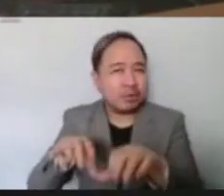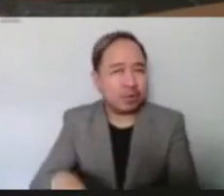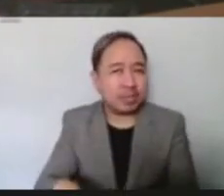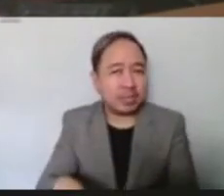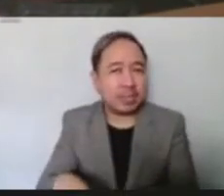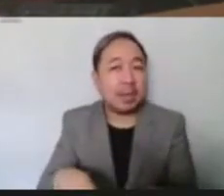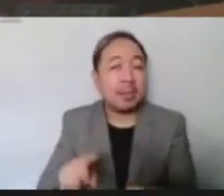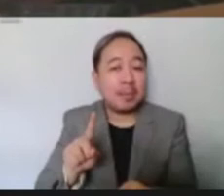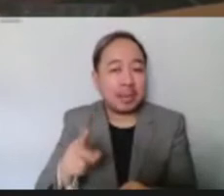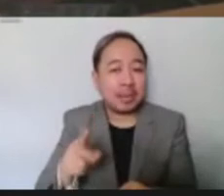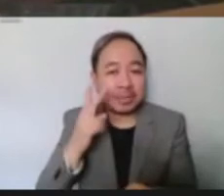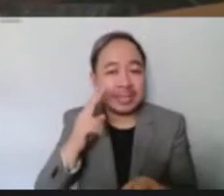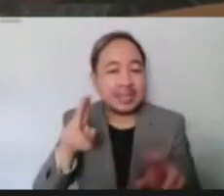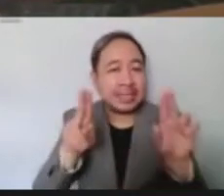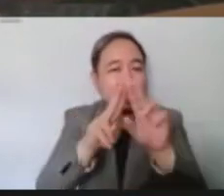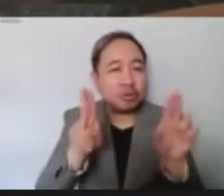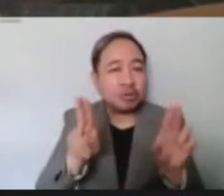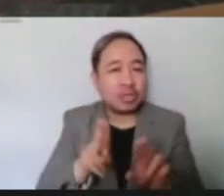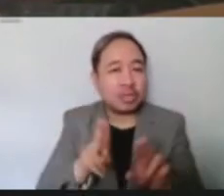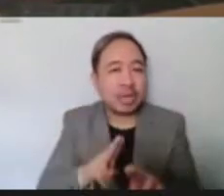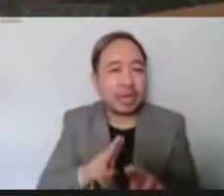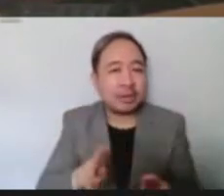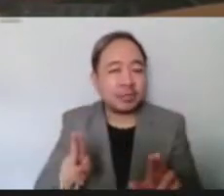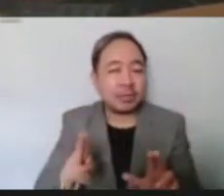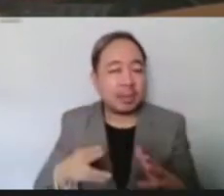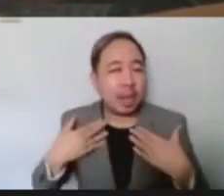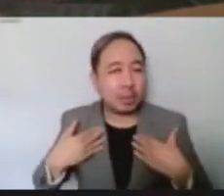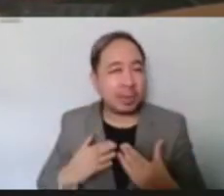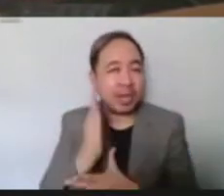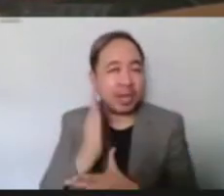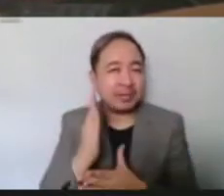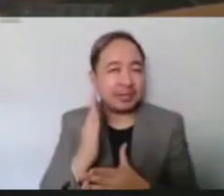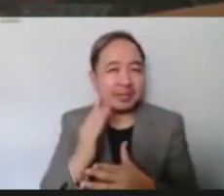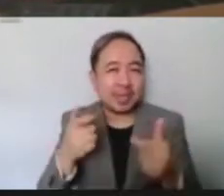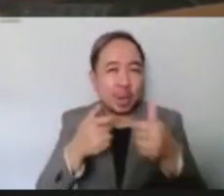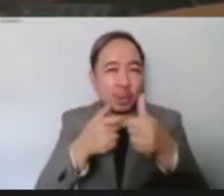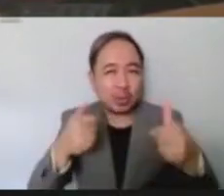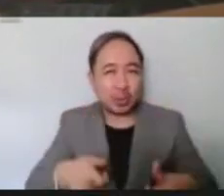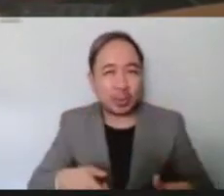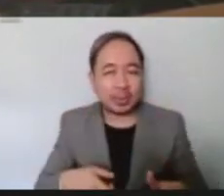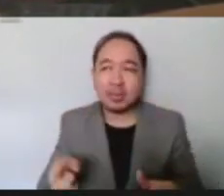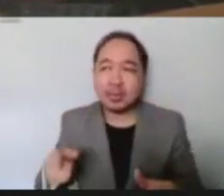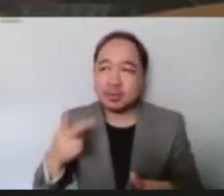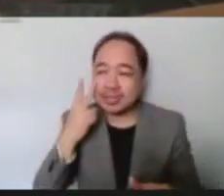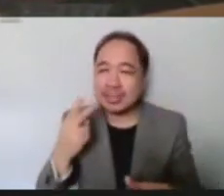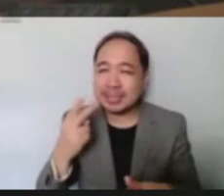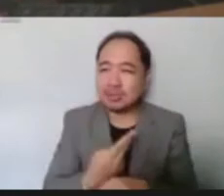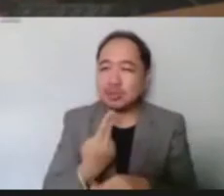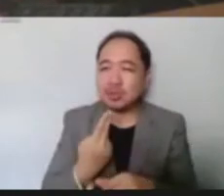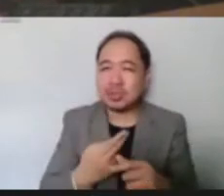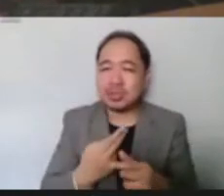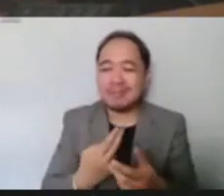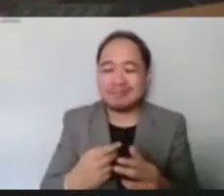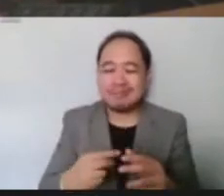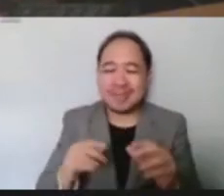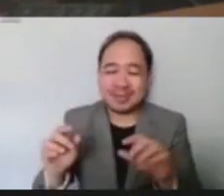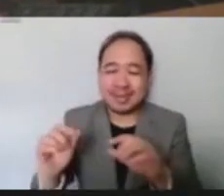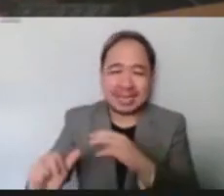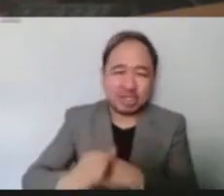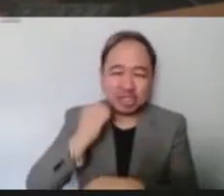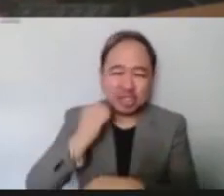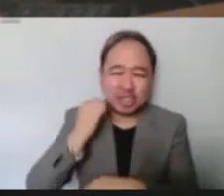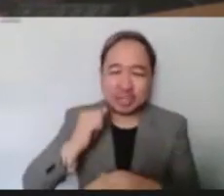international human rights instruments the use of hazardous toxic chemicals and pesticides in the name of a smart